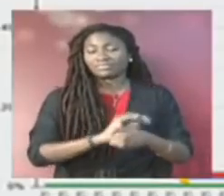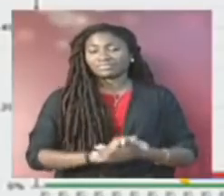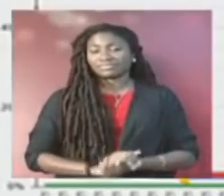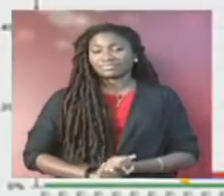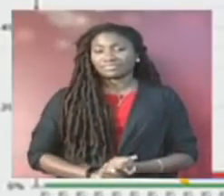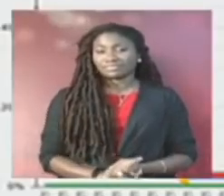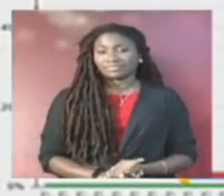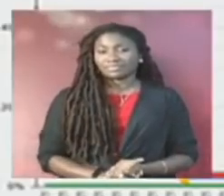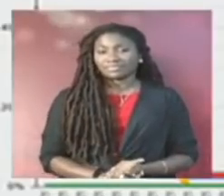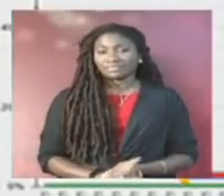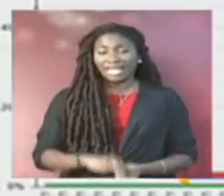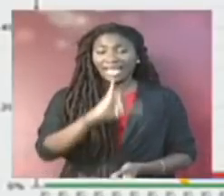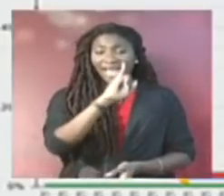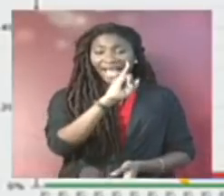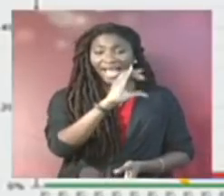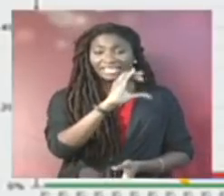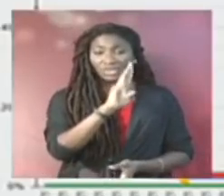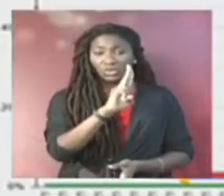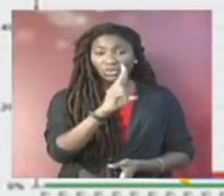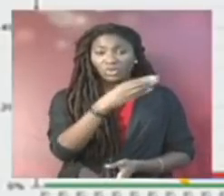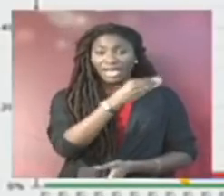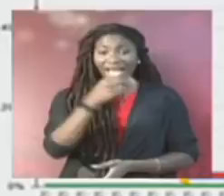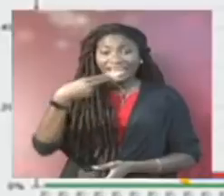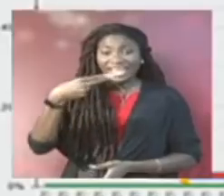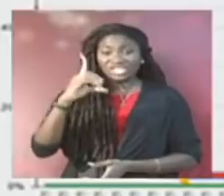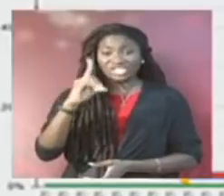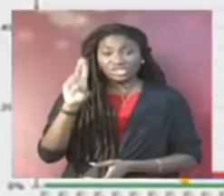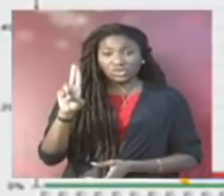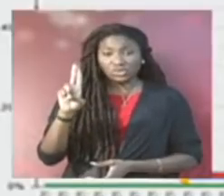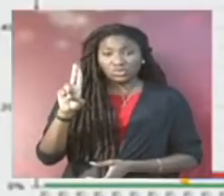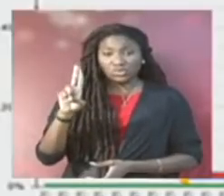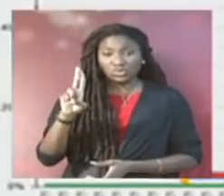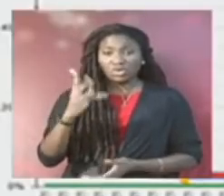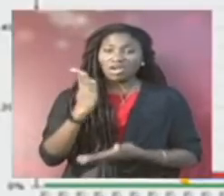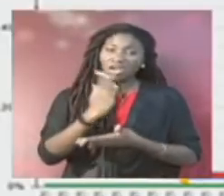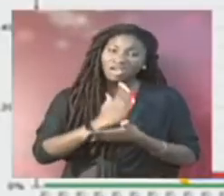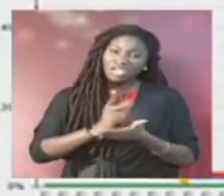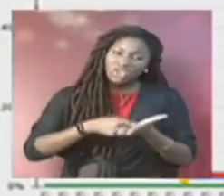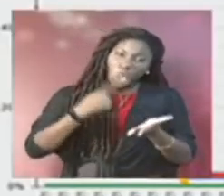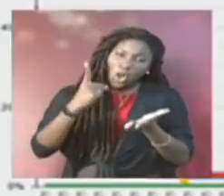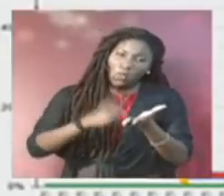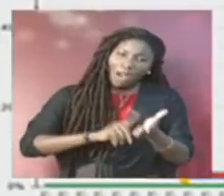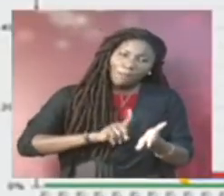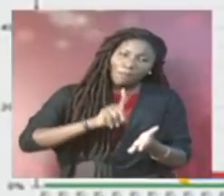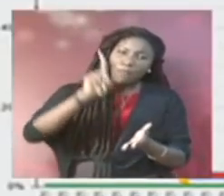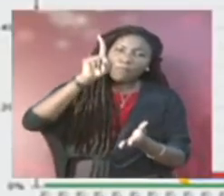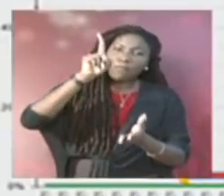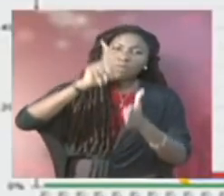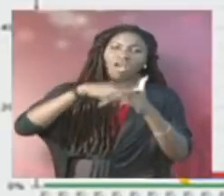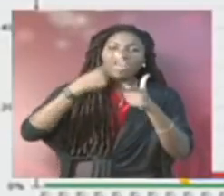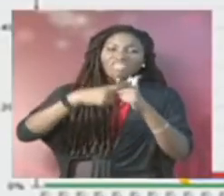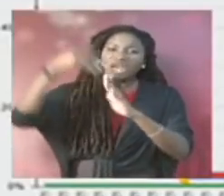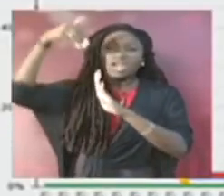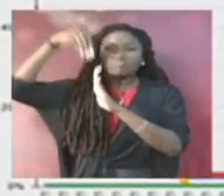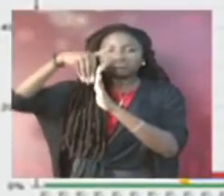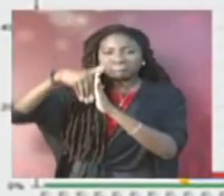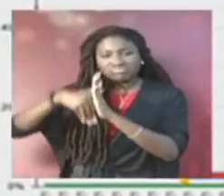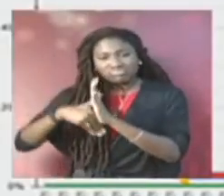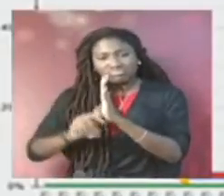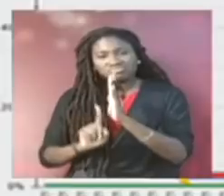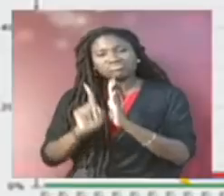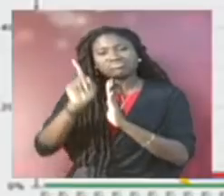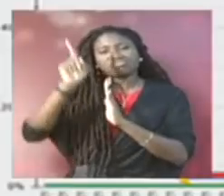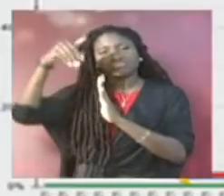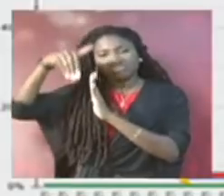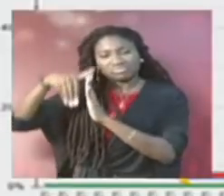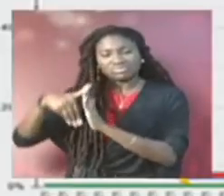The ICU and HDU has had some fluctuations, and that is by the mere nature of the disease in terms